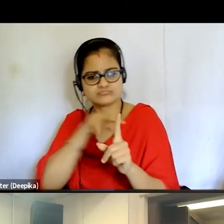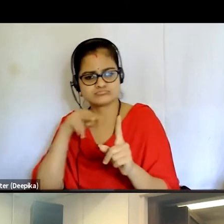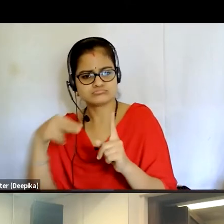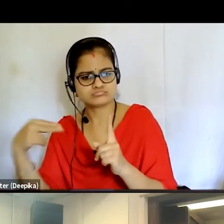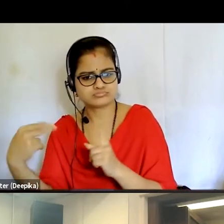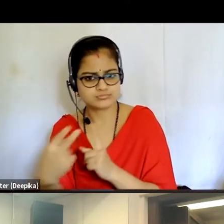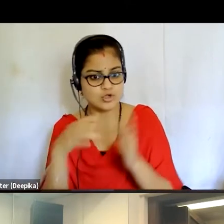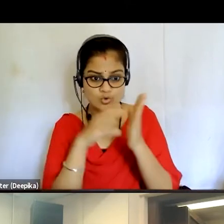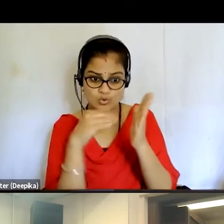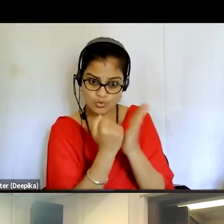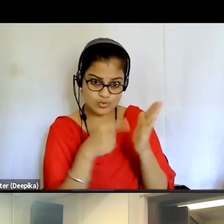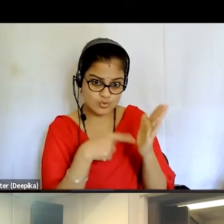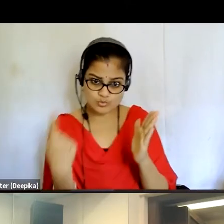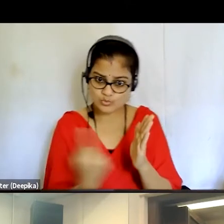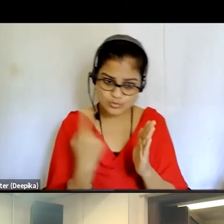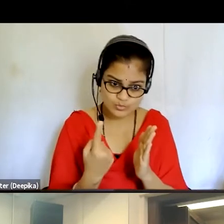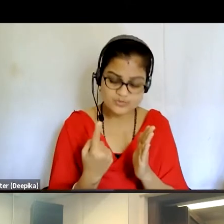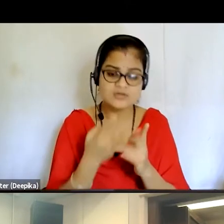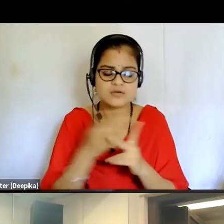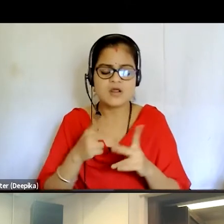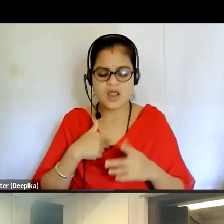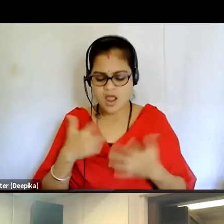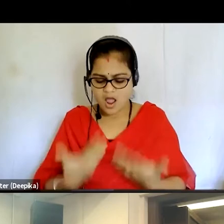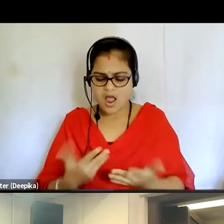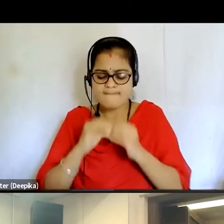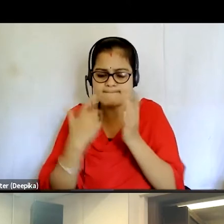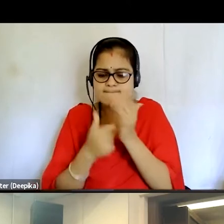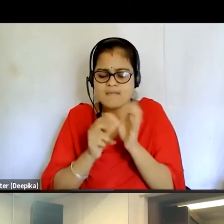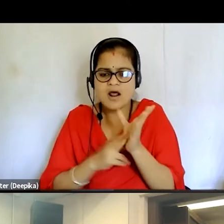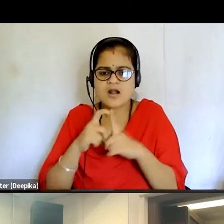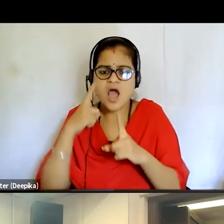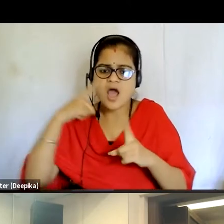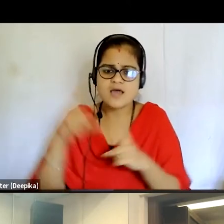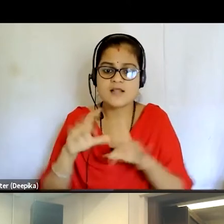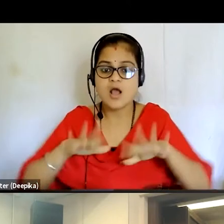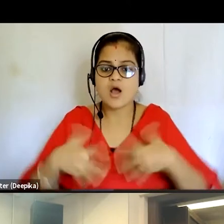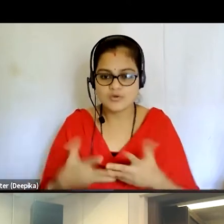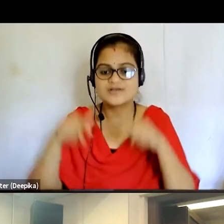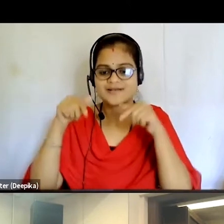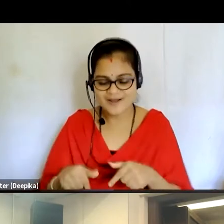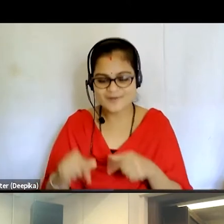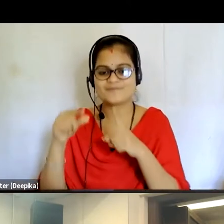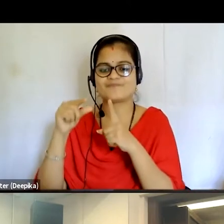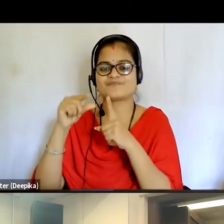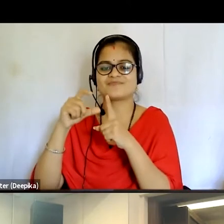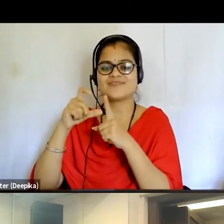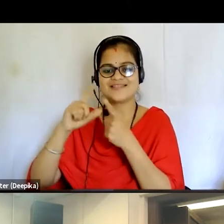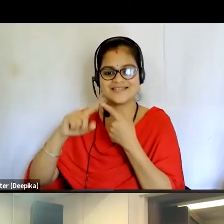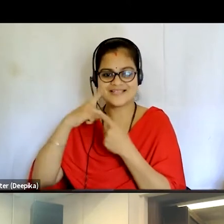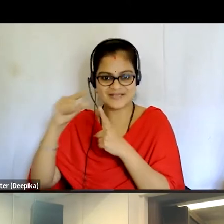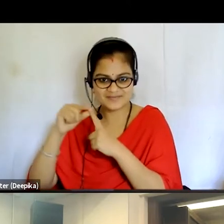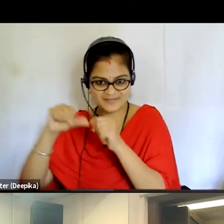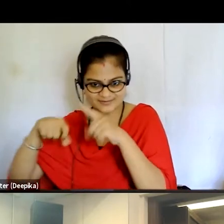to the logo, but to the overall identity of a brand? And I'll hand it over to Deepak to say a few more things